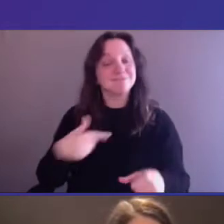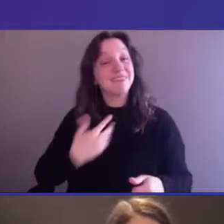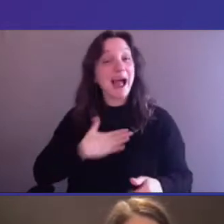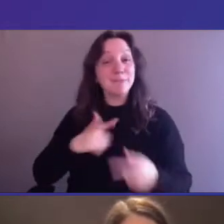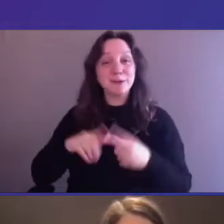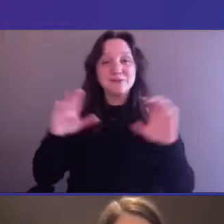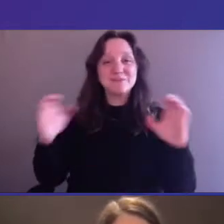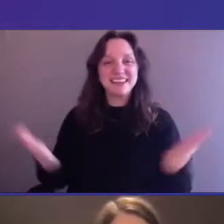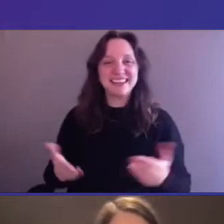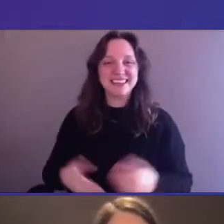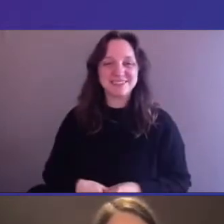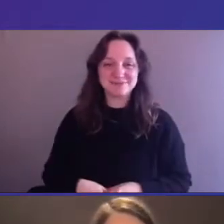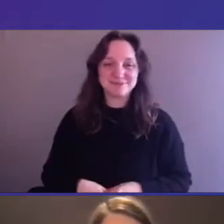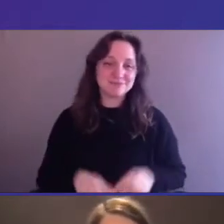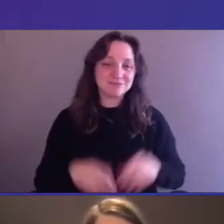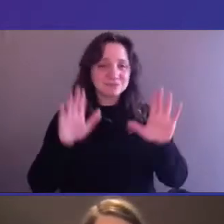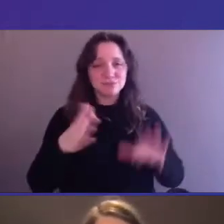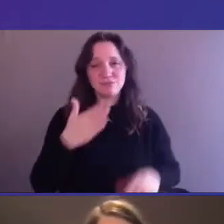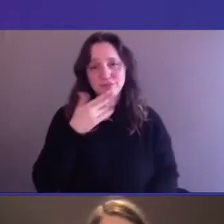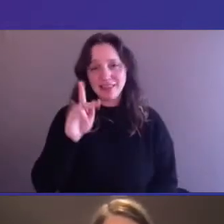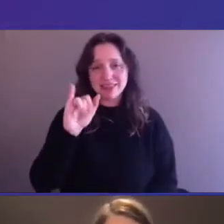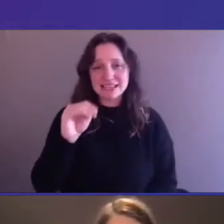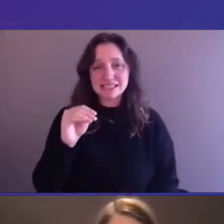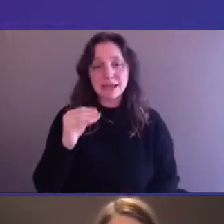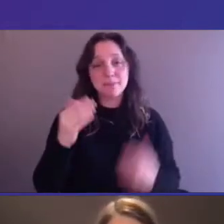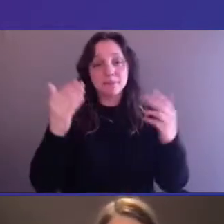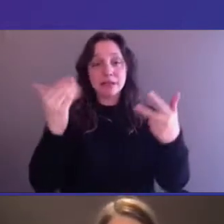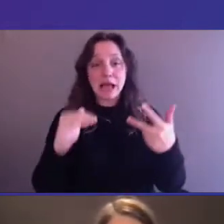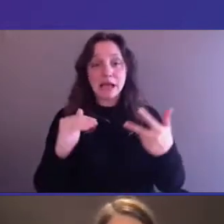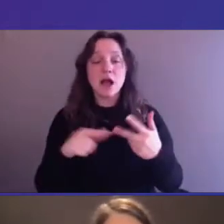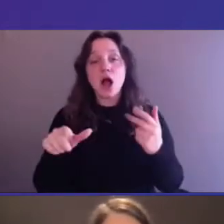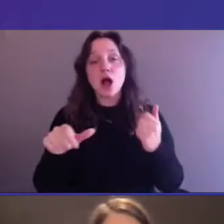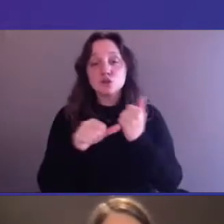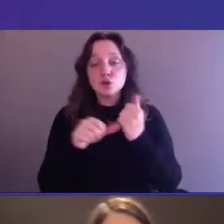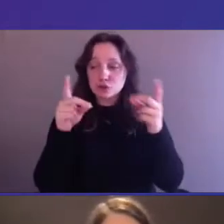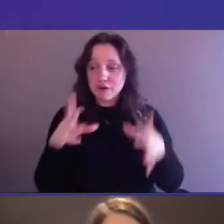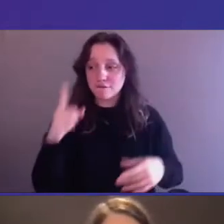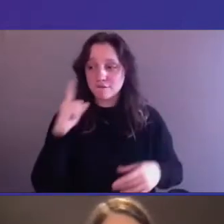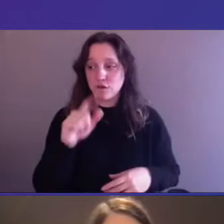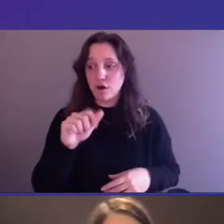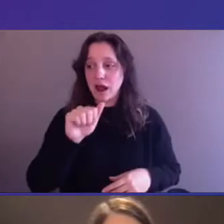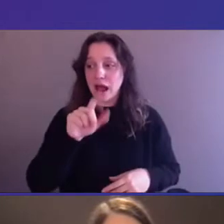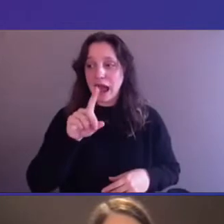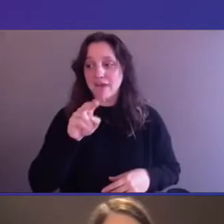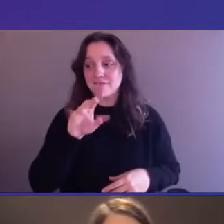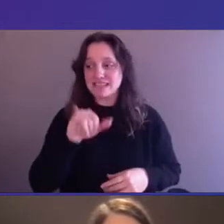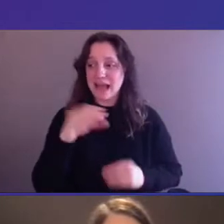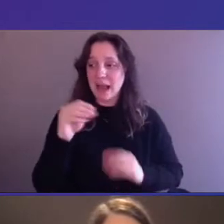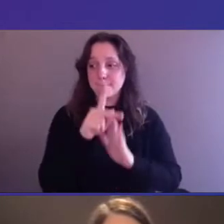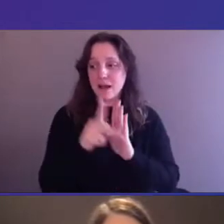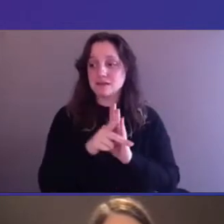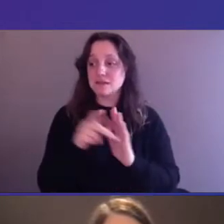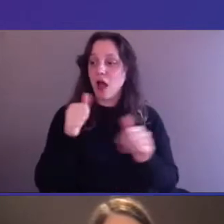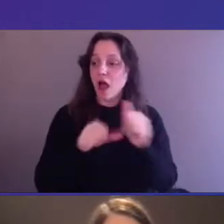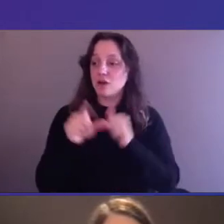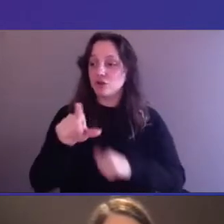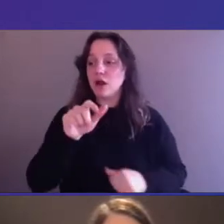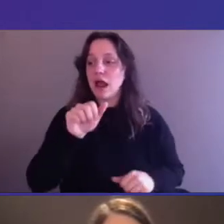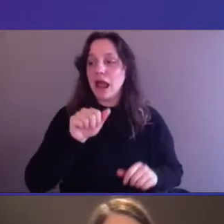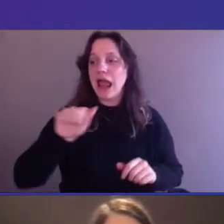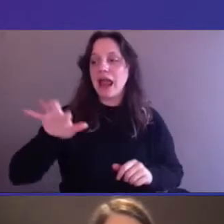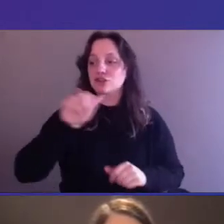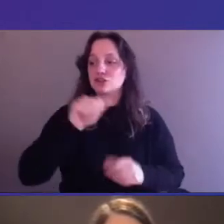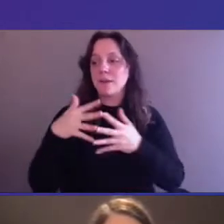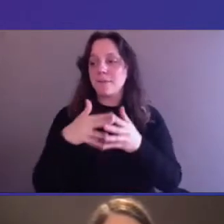thanks, Kim. All right, our next panelist is the Associate Director of Advocacy and Policy at the Asian American